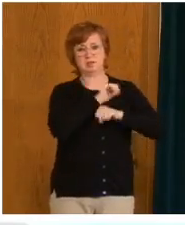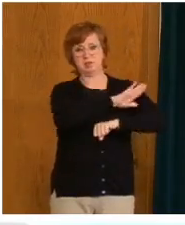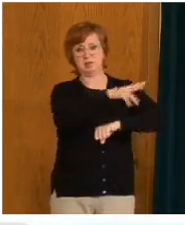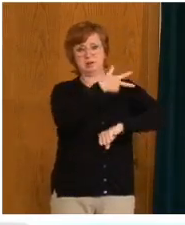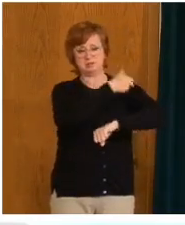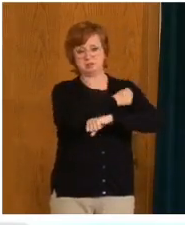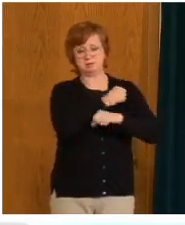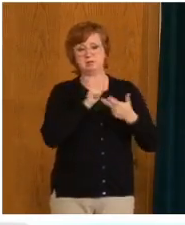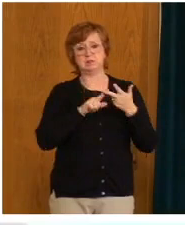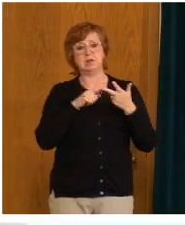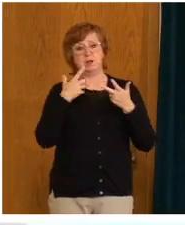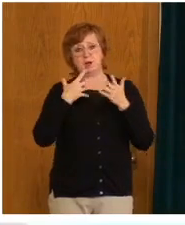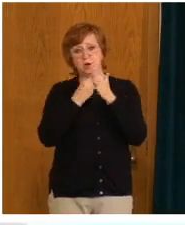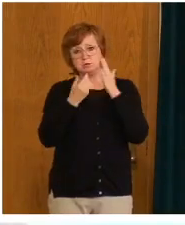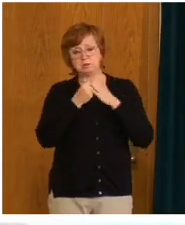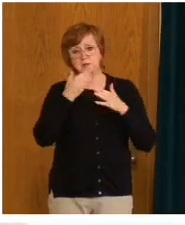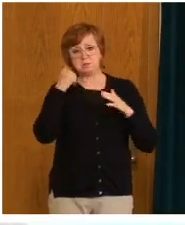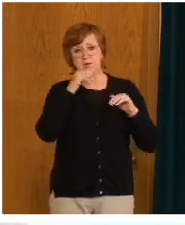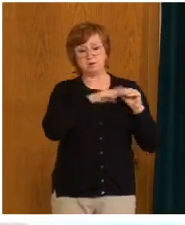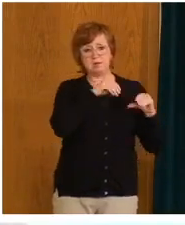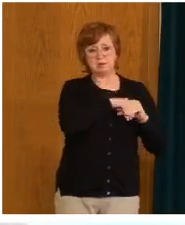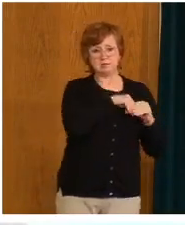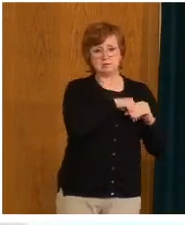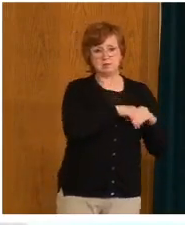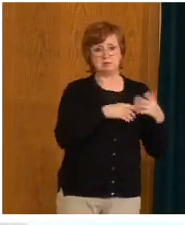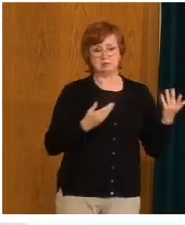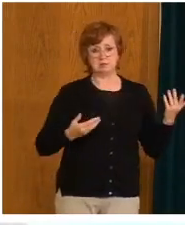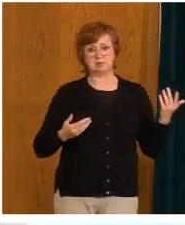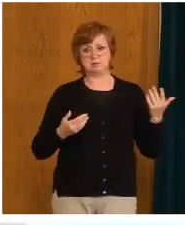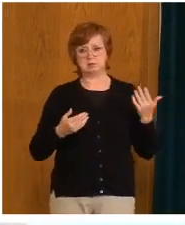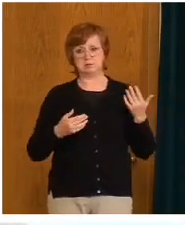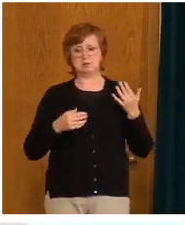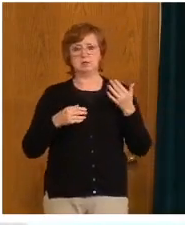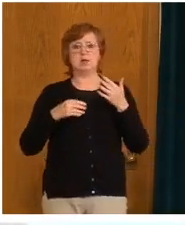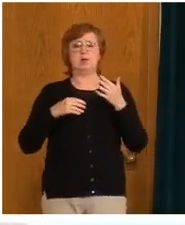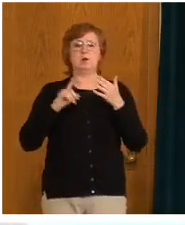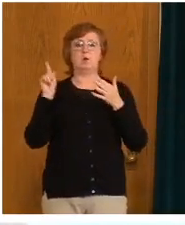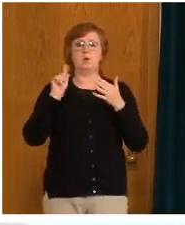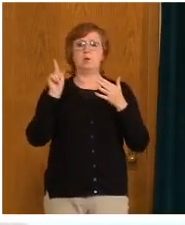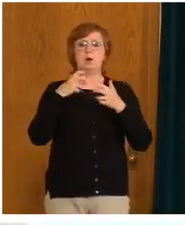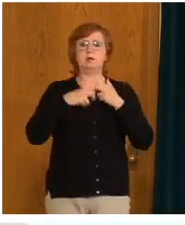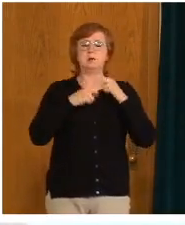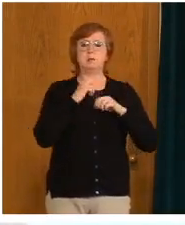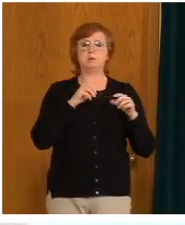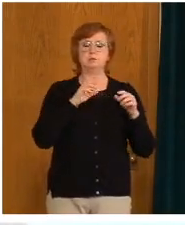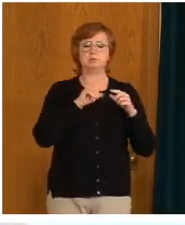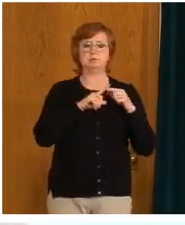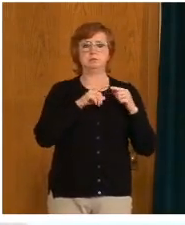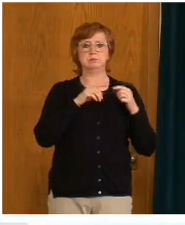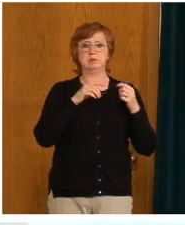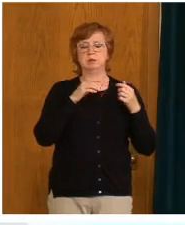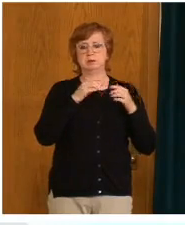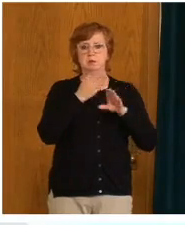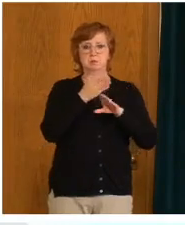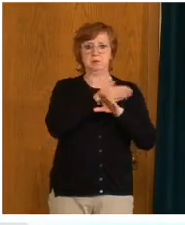is better than indoors. And again, a lot of the risk really is pre-game, post-game, carpooling if you're unvaccinated, sharing items